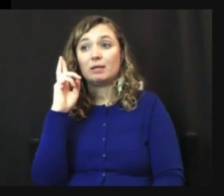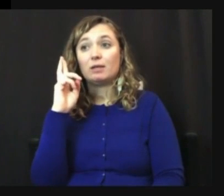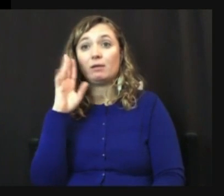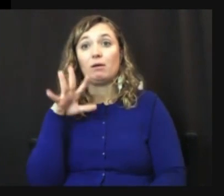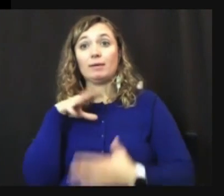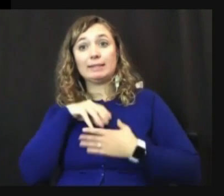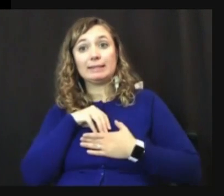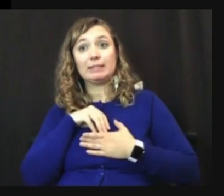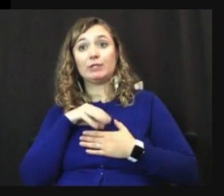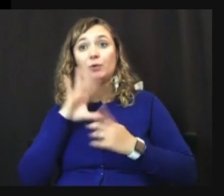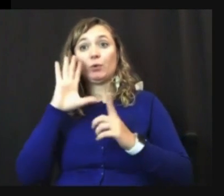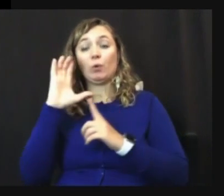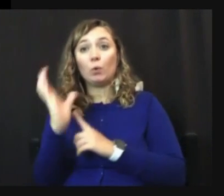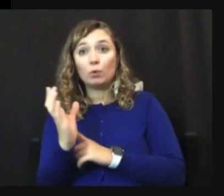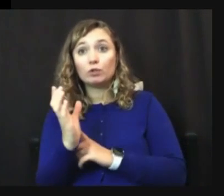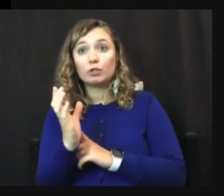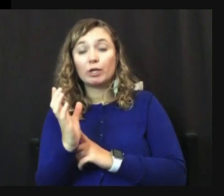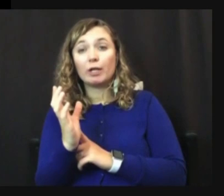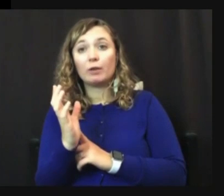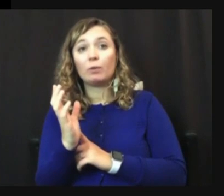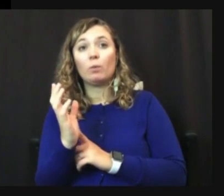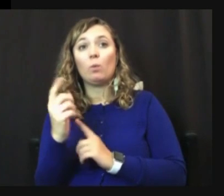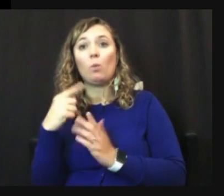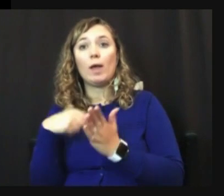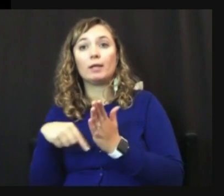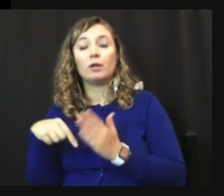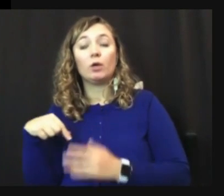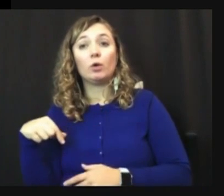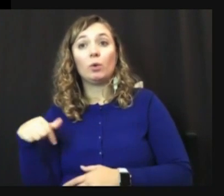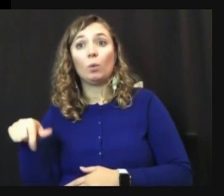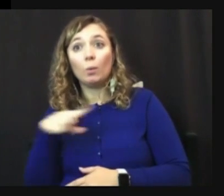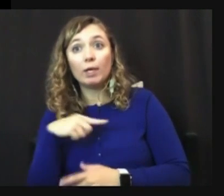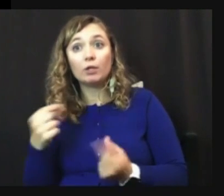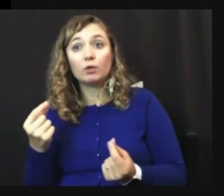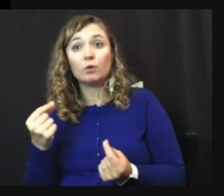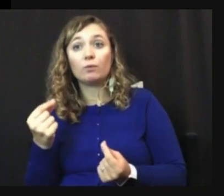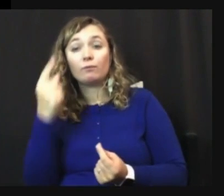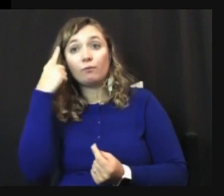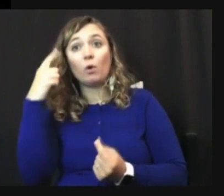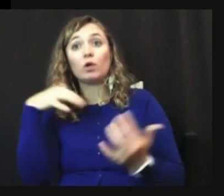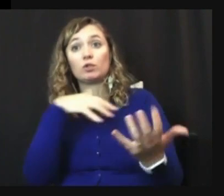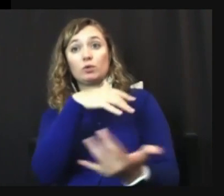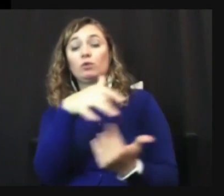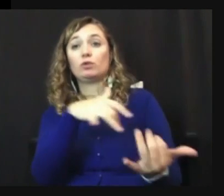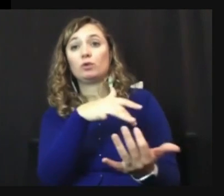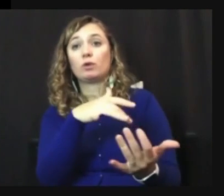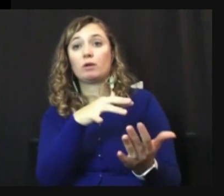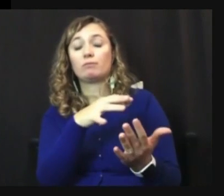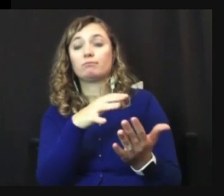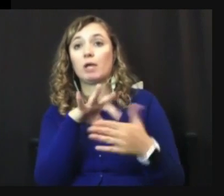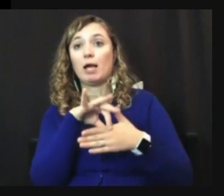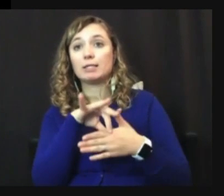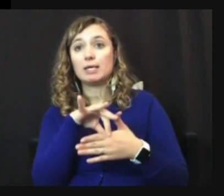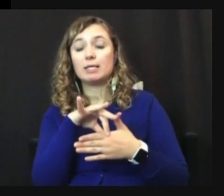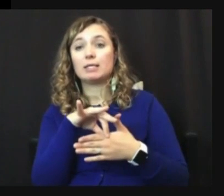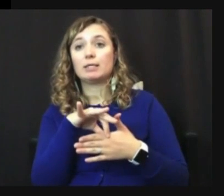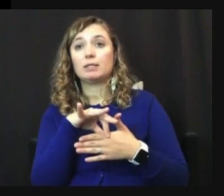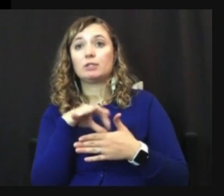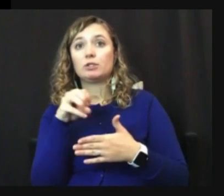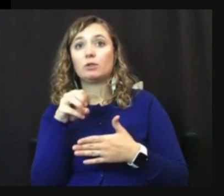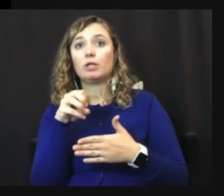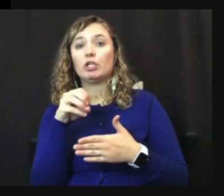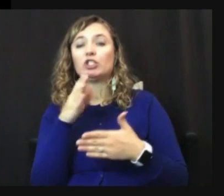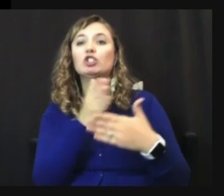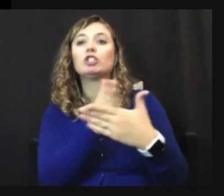culture and understanding what we do for social context in order to have shared